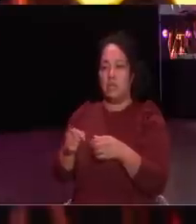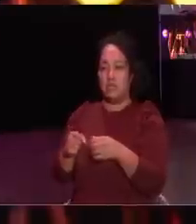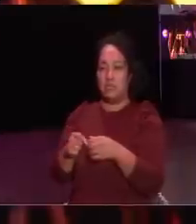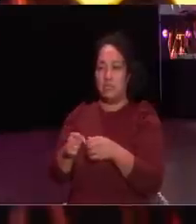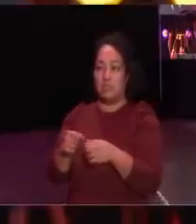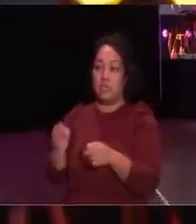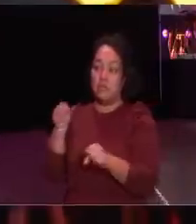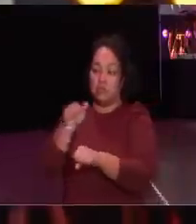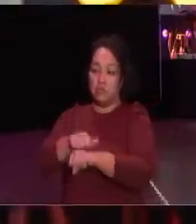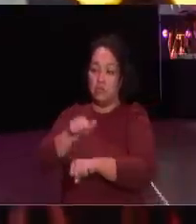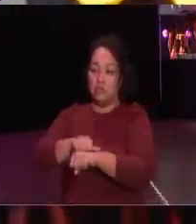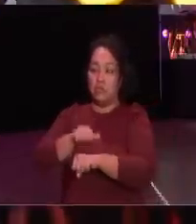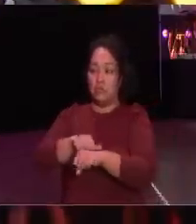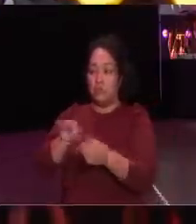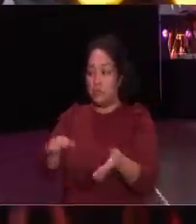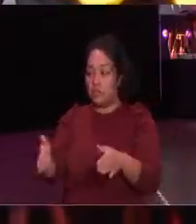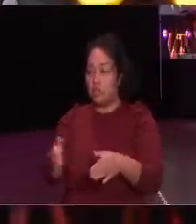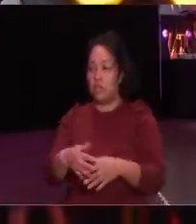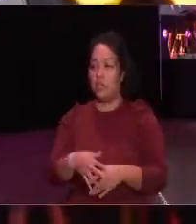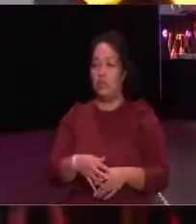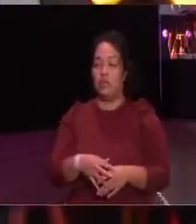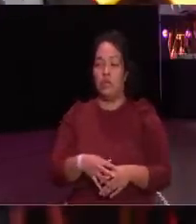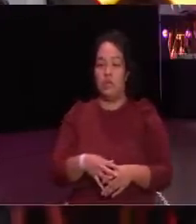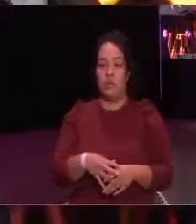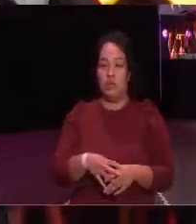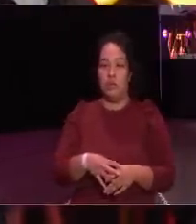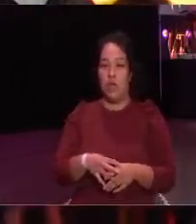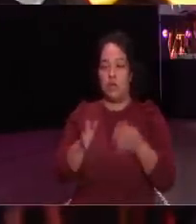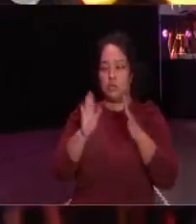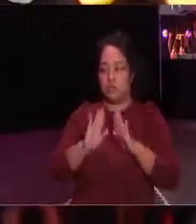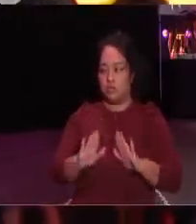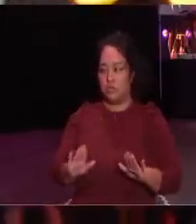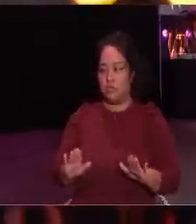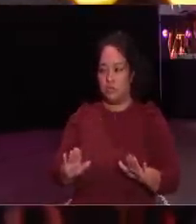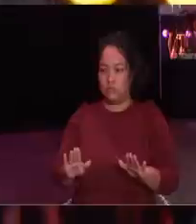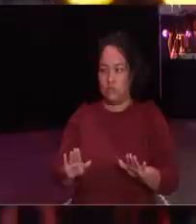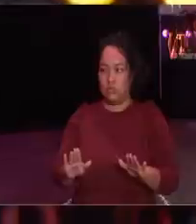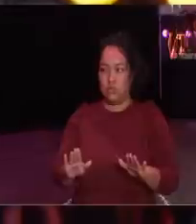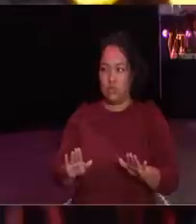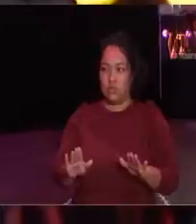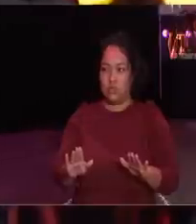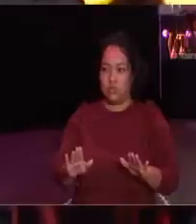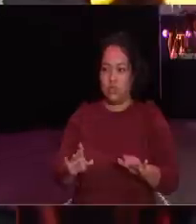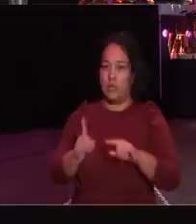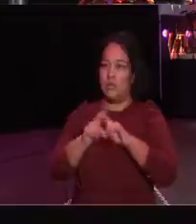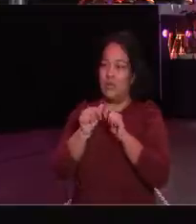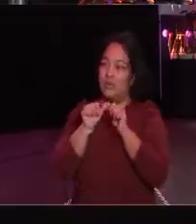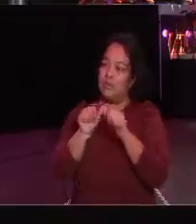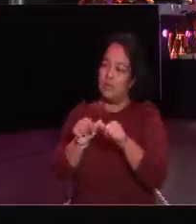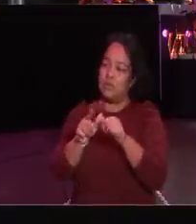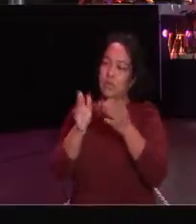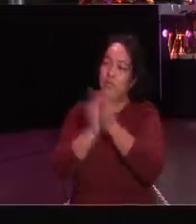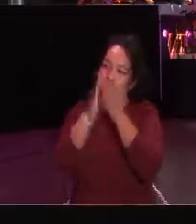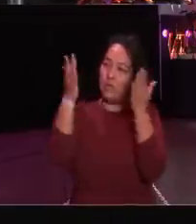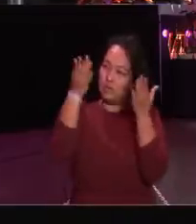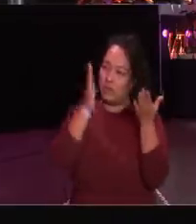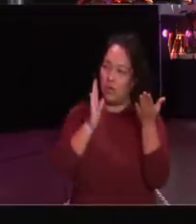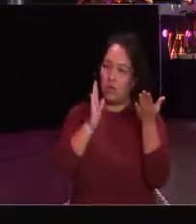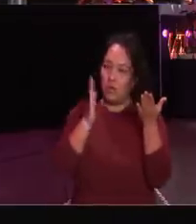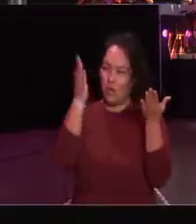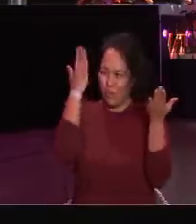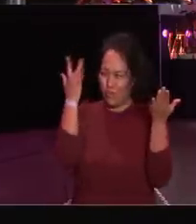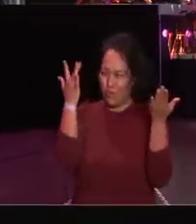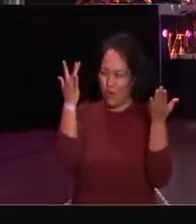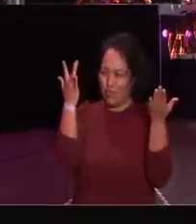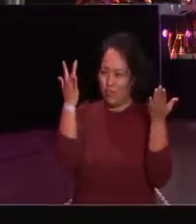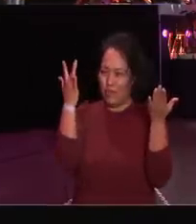death. Hicieron un silencio. There was a pero después siguieron alabando a Dios. But then they continued praising God. ¿Por qué es eso? Why